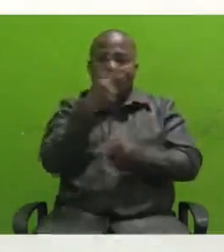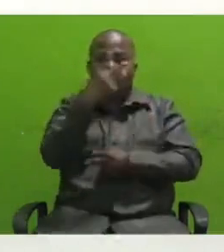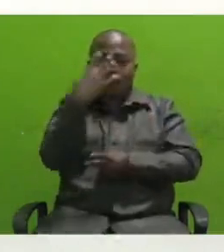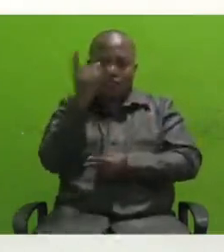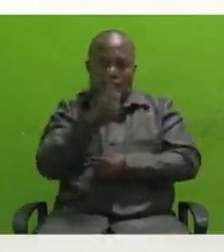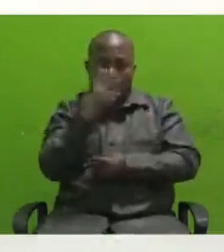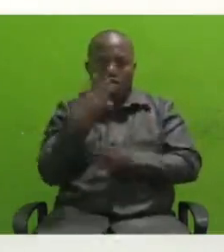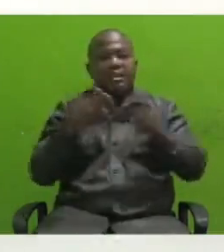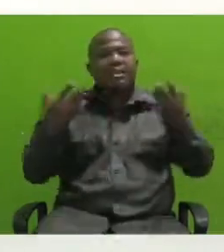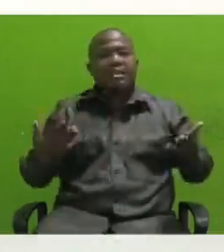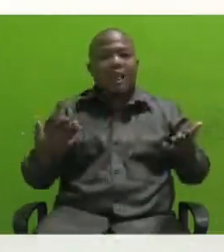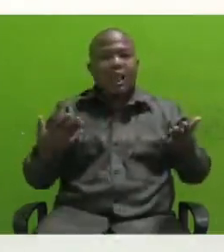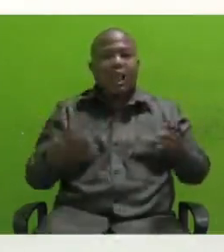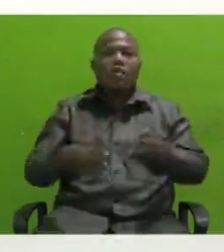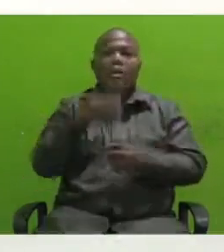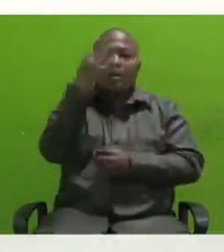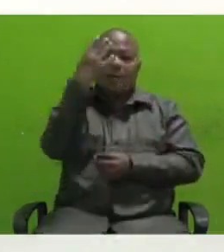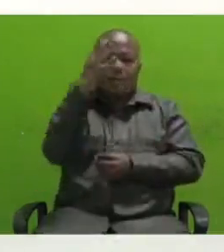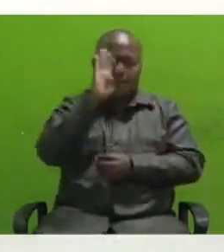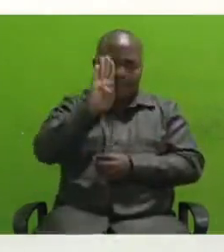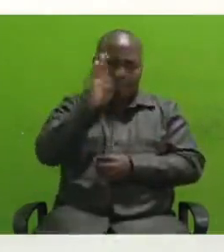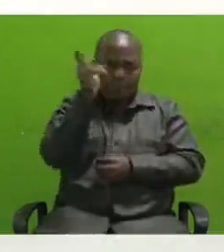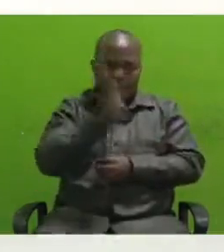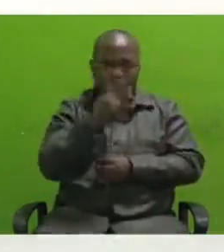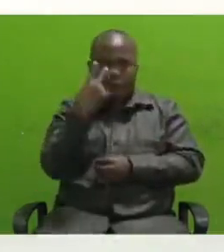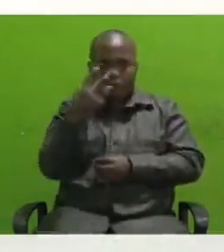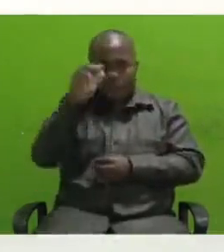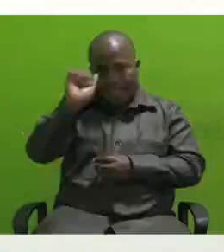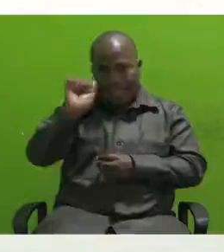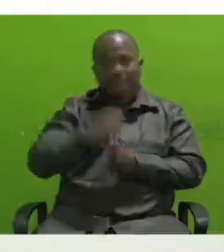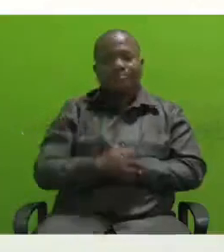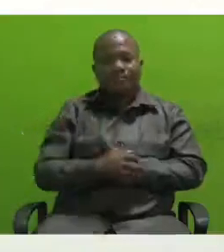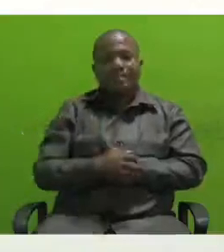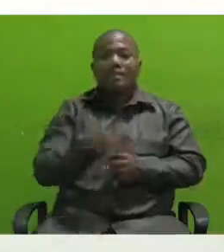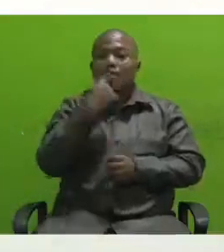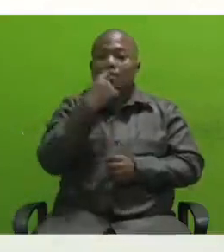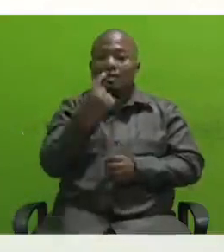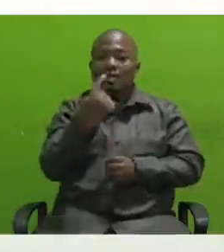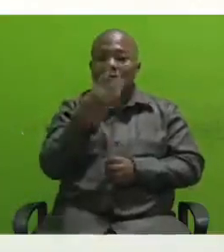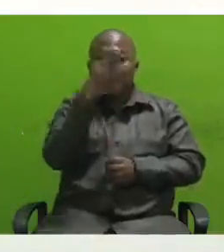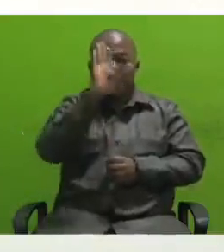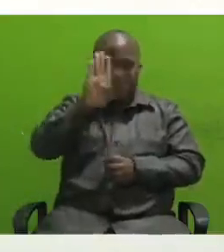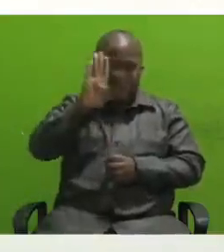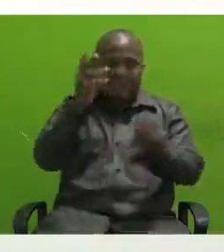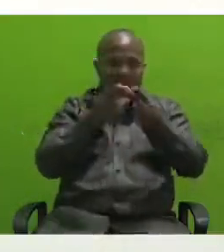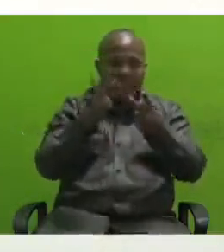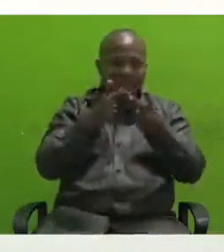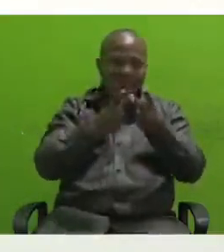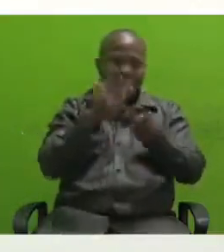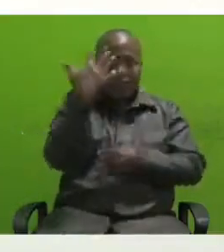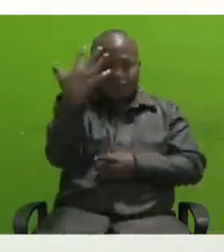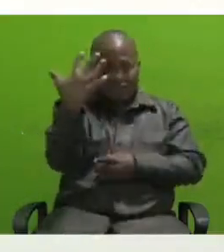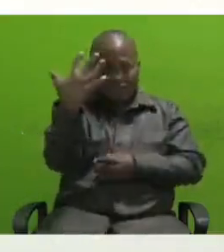4. So now what is b over 2a? b over 2a, as we said, b is 5,